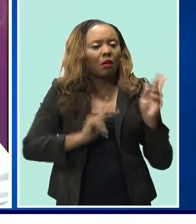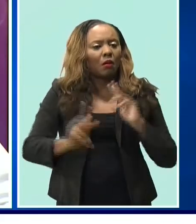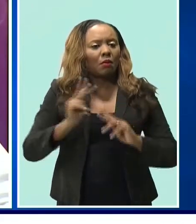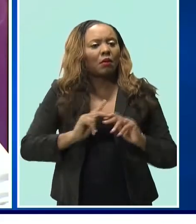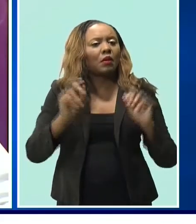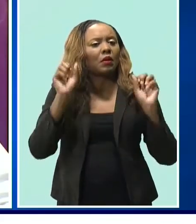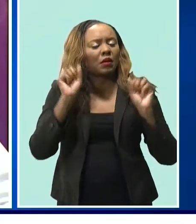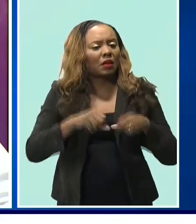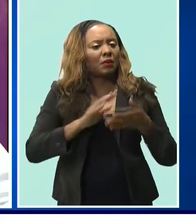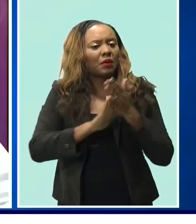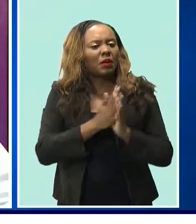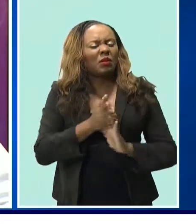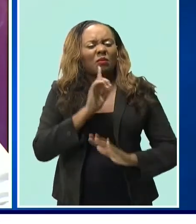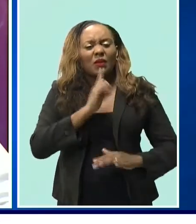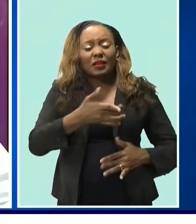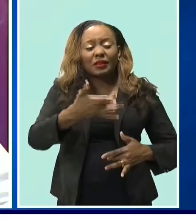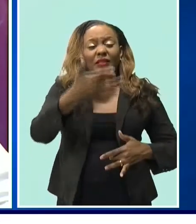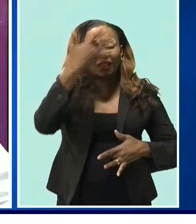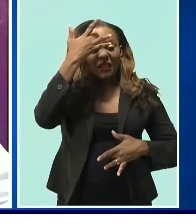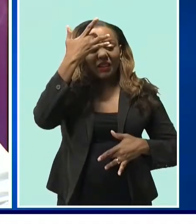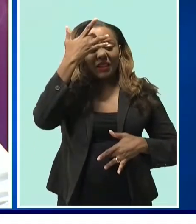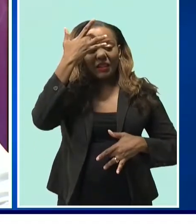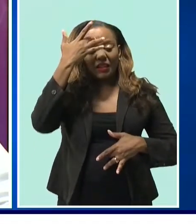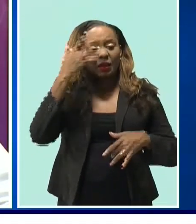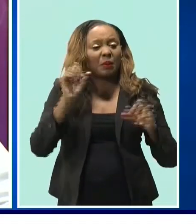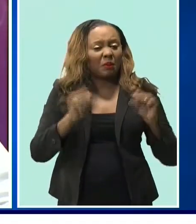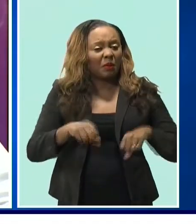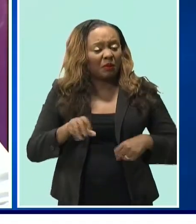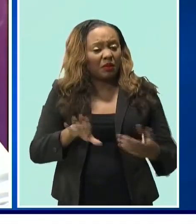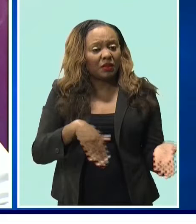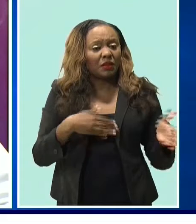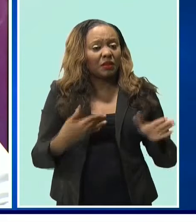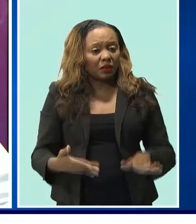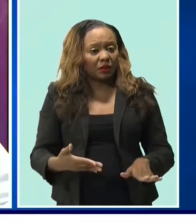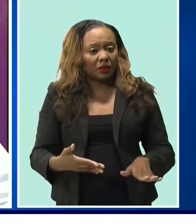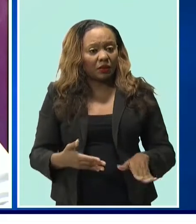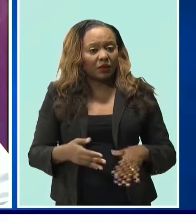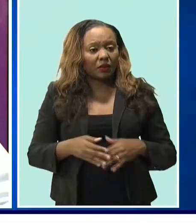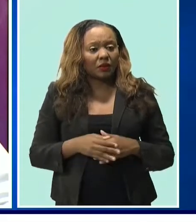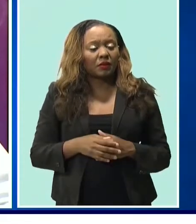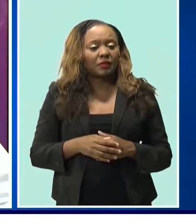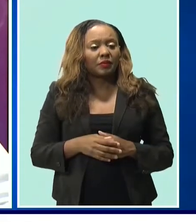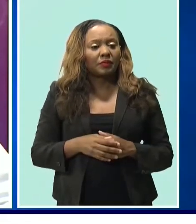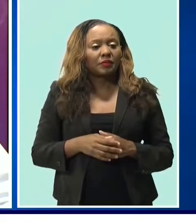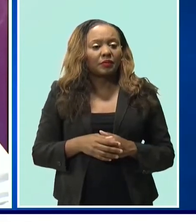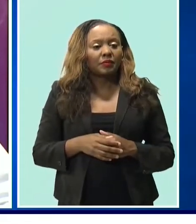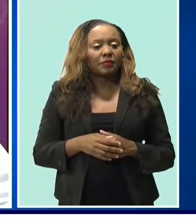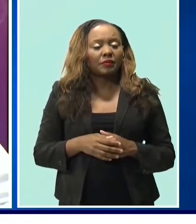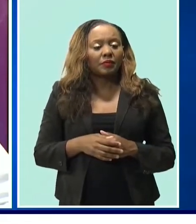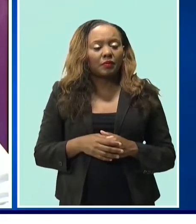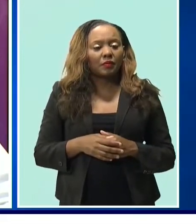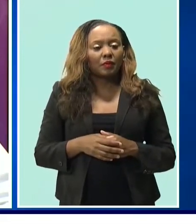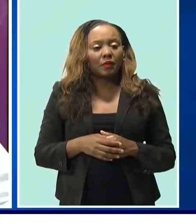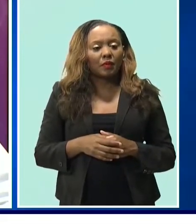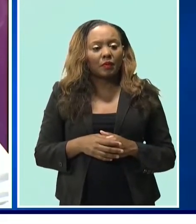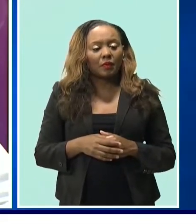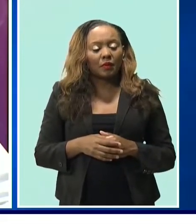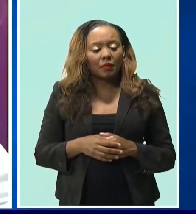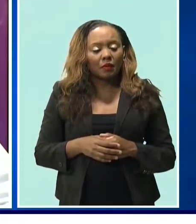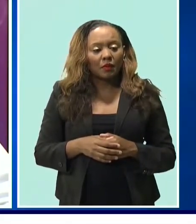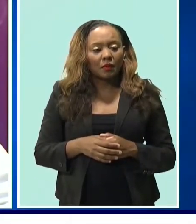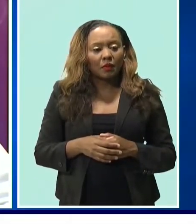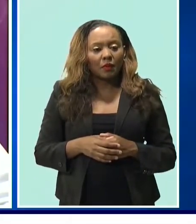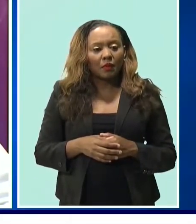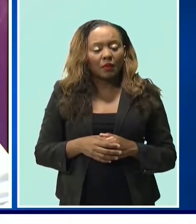get really sick and unfortunately more likely to die. We also have among our population a large proportion who